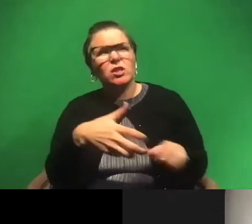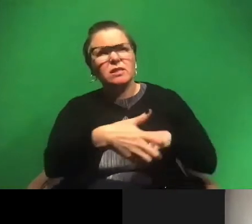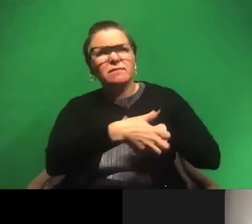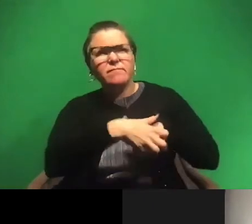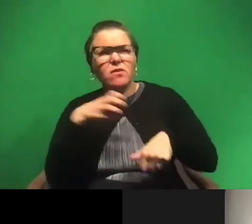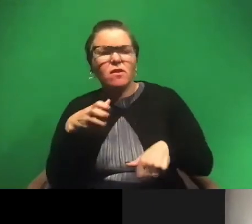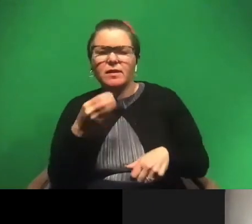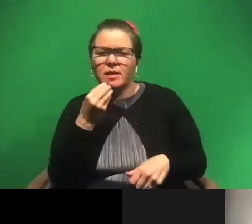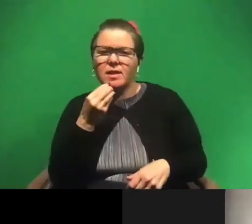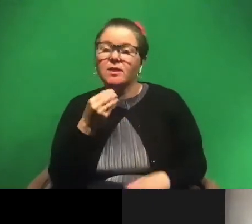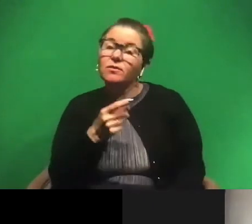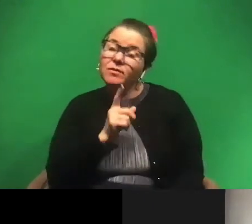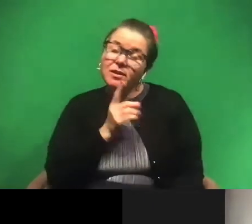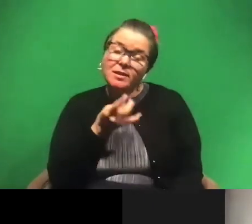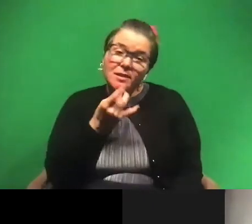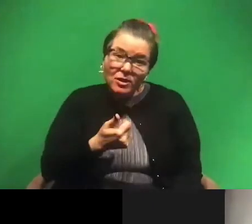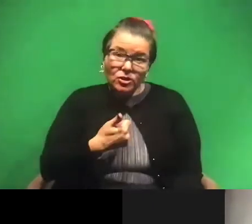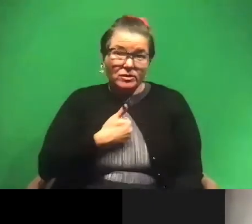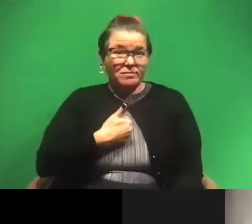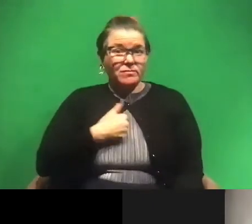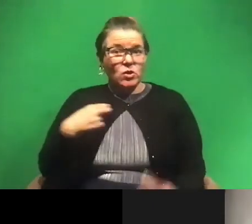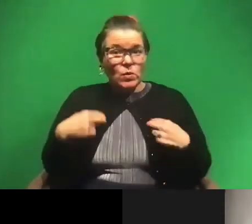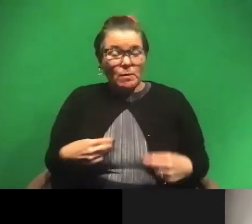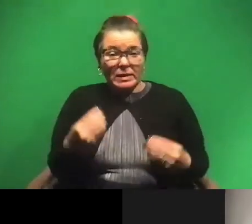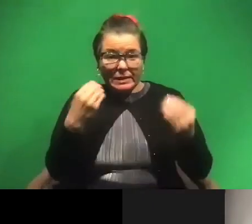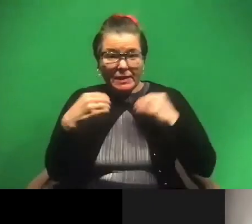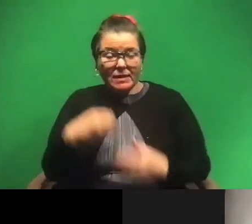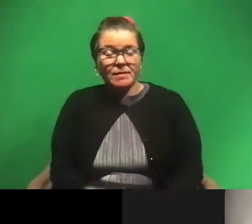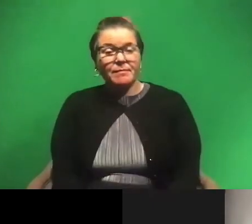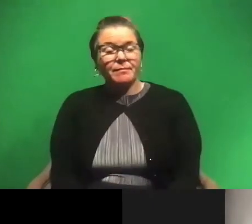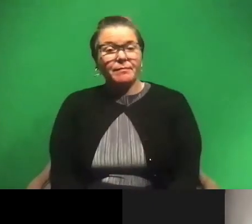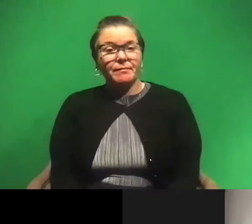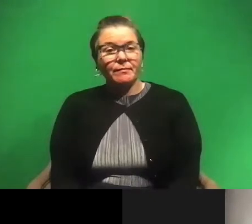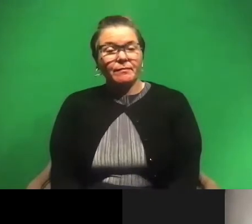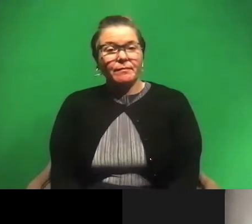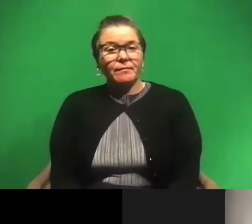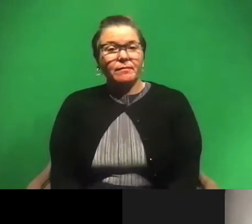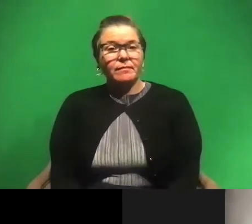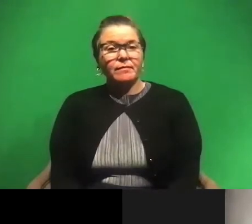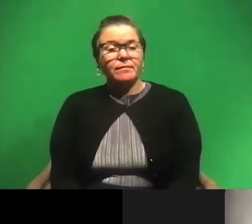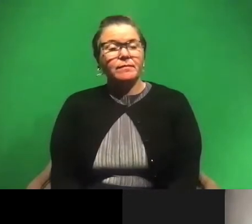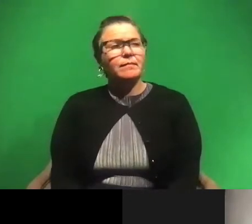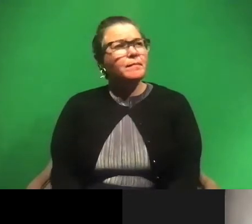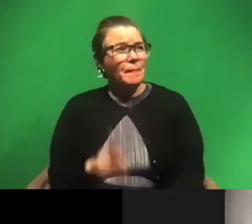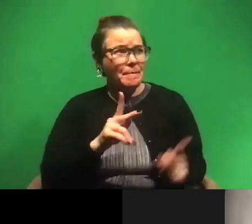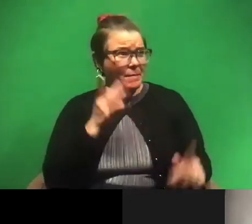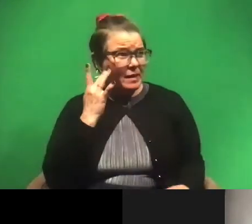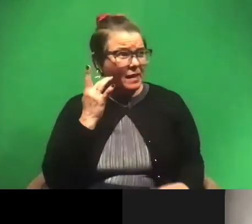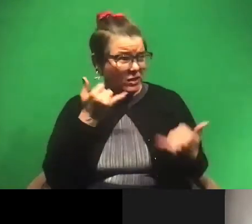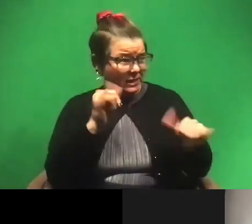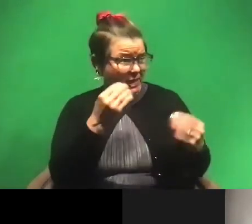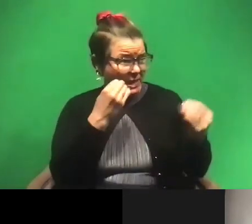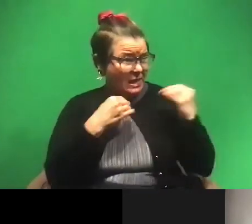will. They're really delicious. We eat them. Yeah. Do people in California still eat